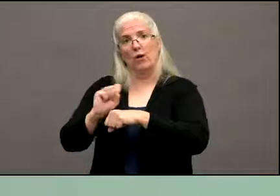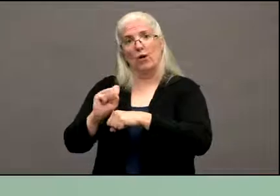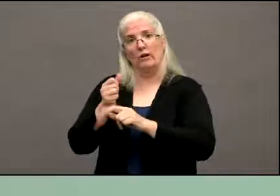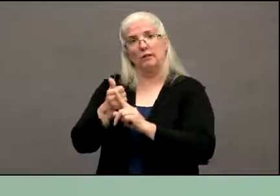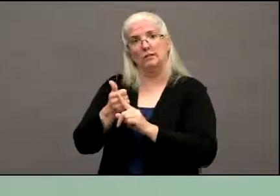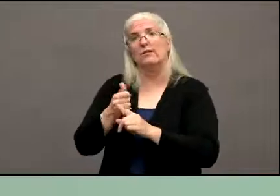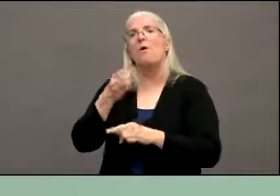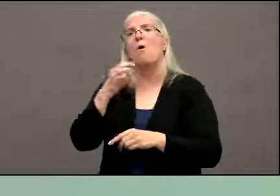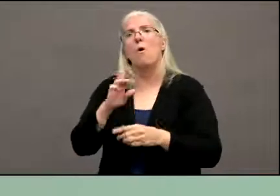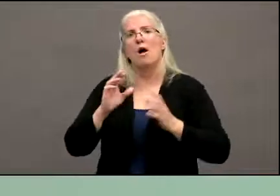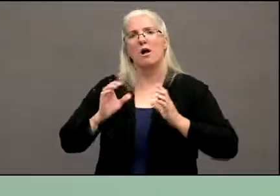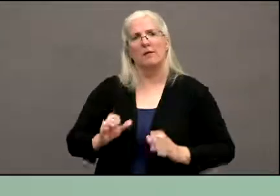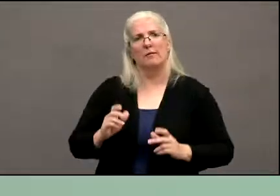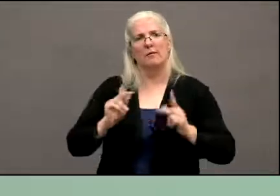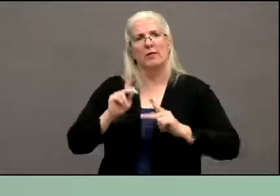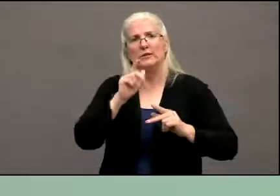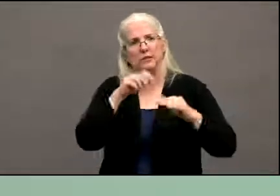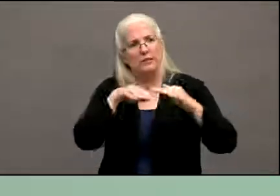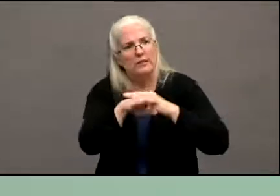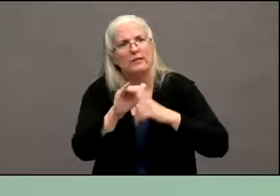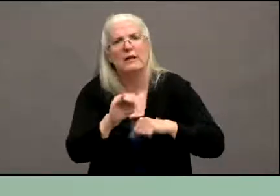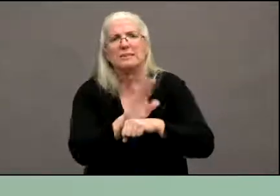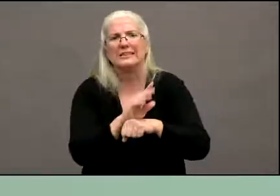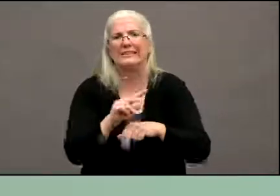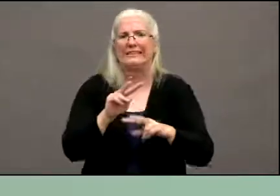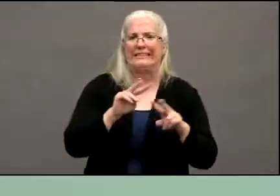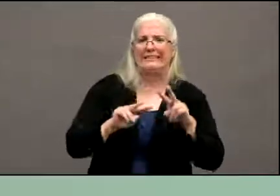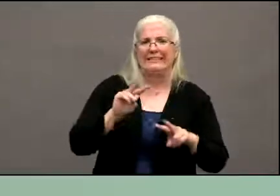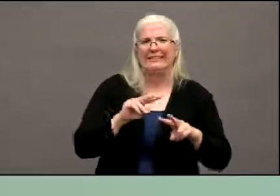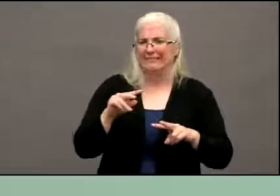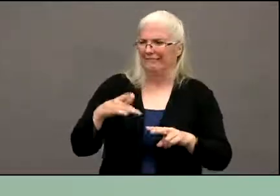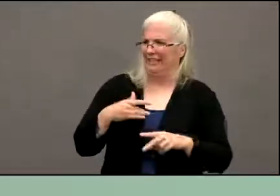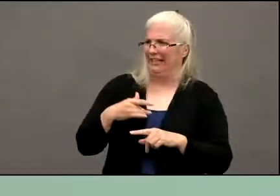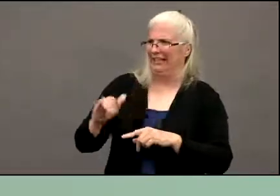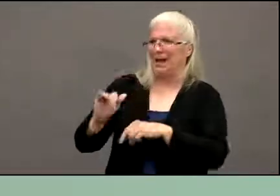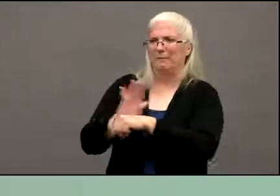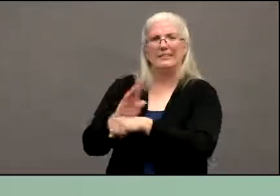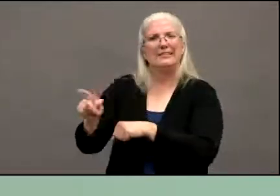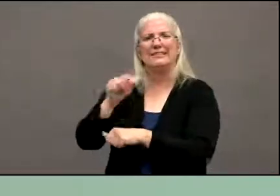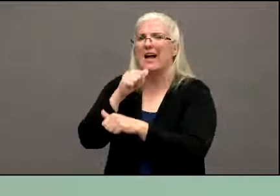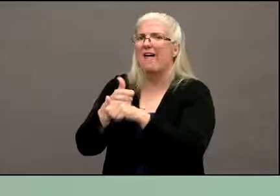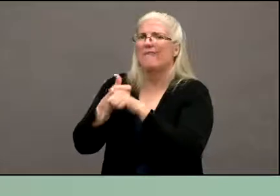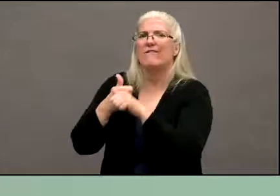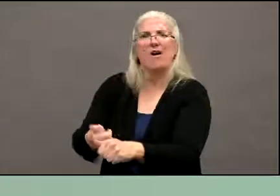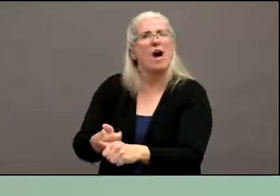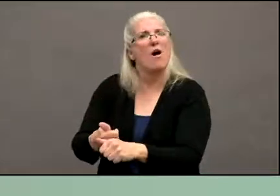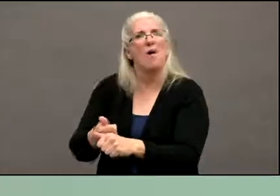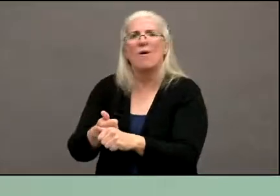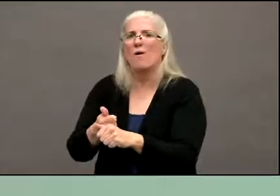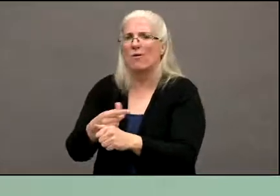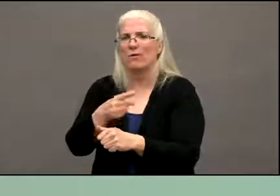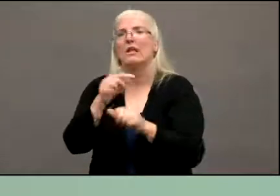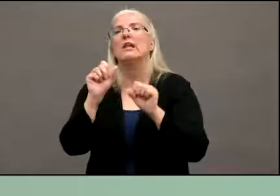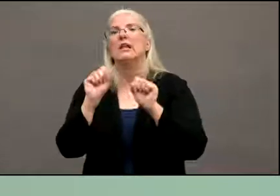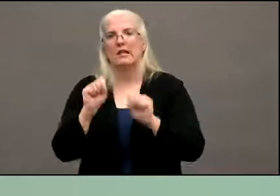social distancing protocol or not applying best practices as advised by the county, you could definitely lodge your concern